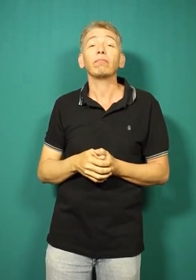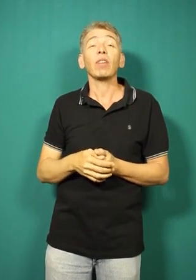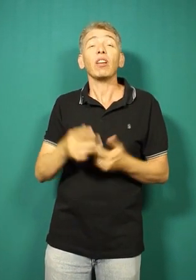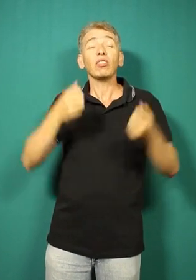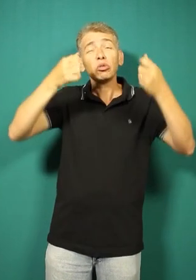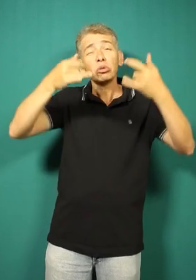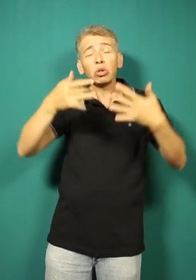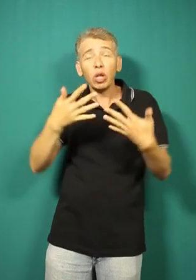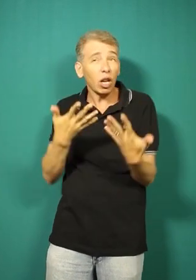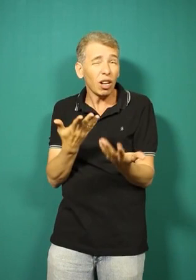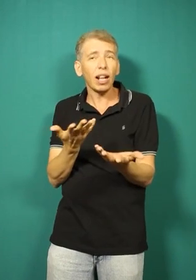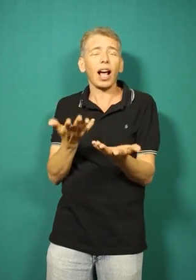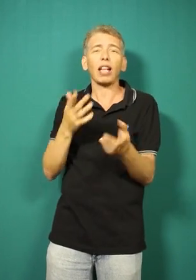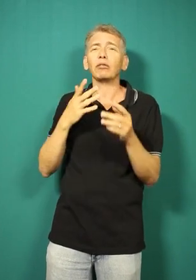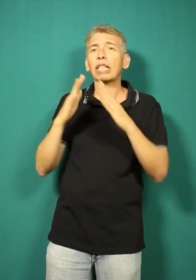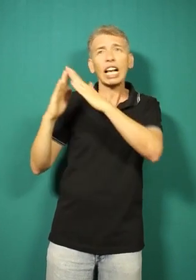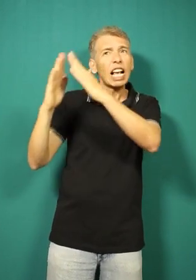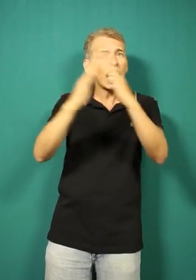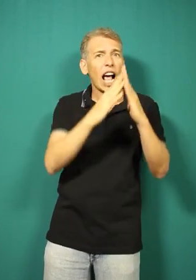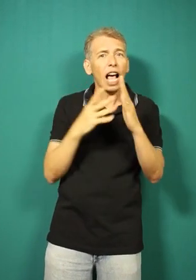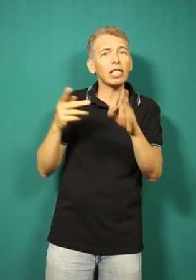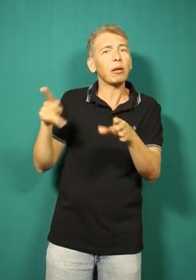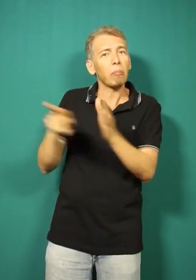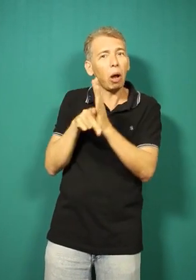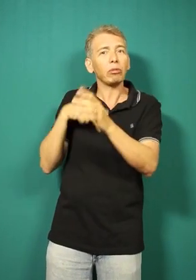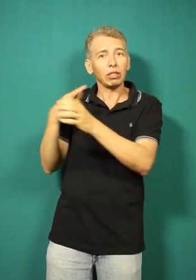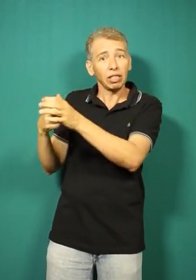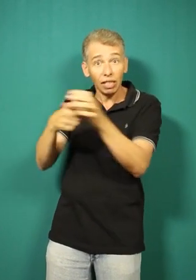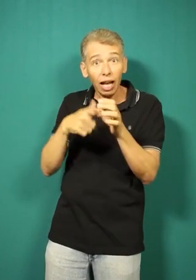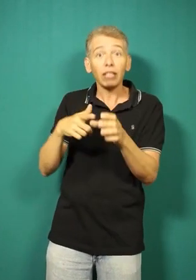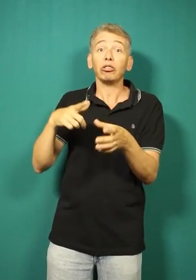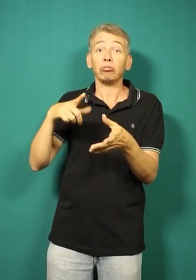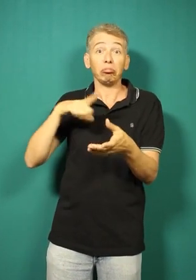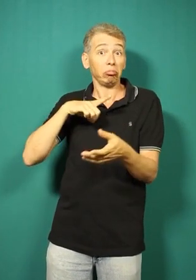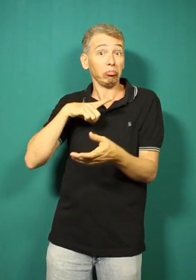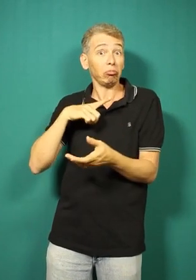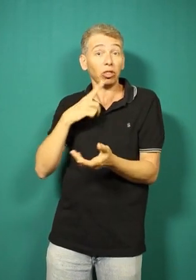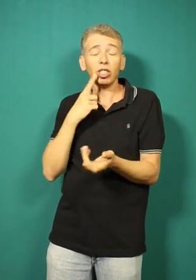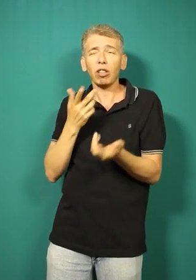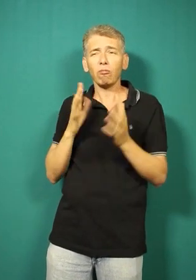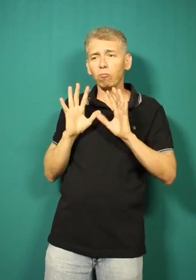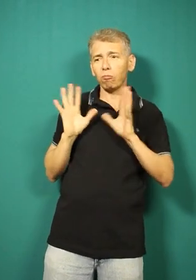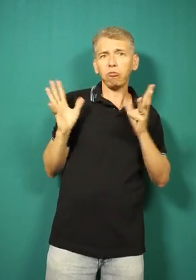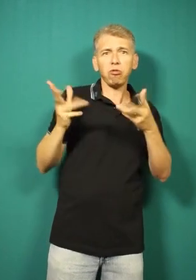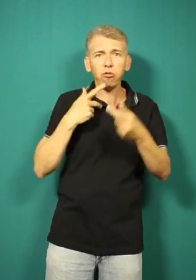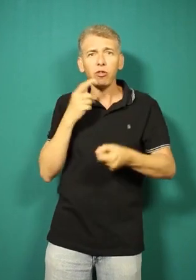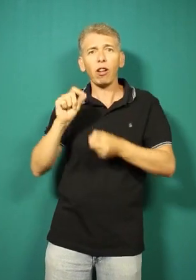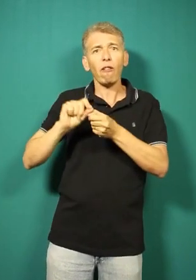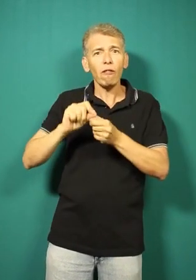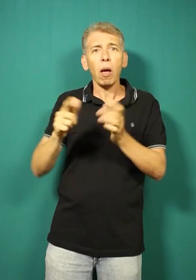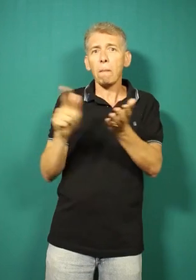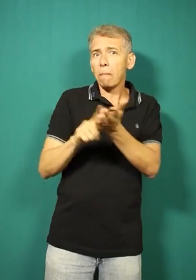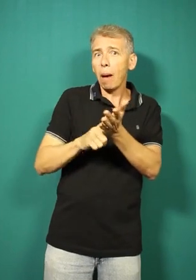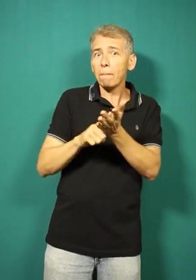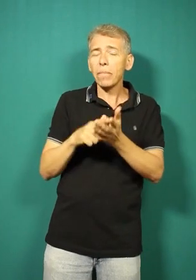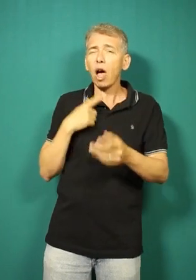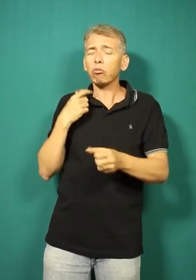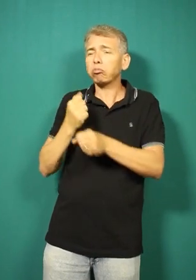It is said that most of the households in the Gokayama area were engaged in paper making until